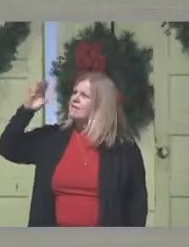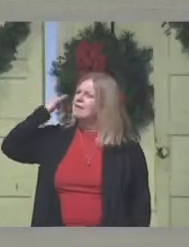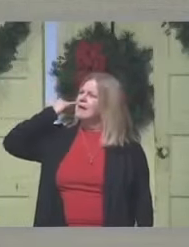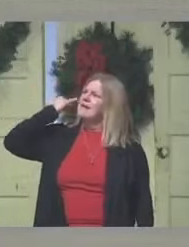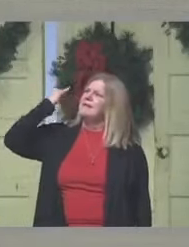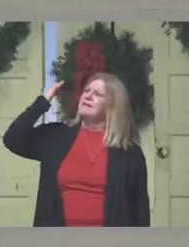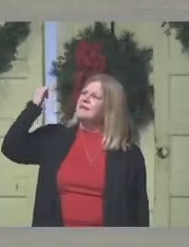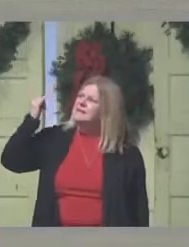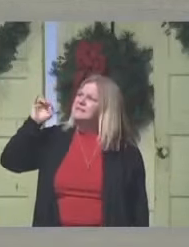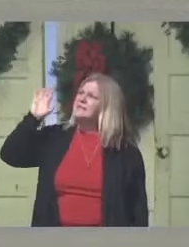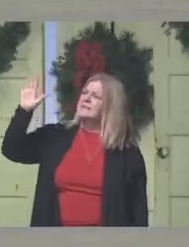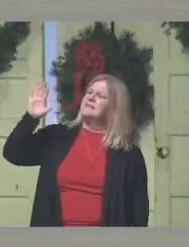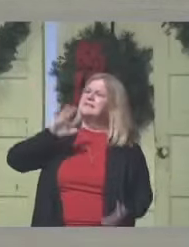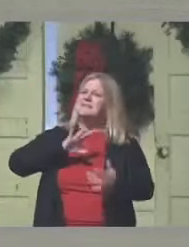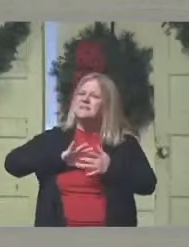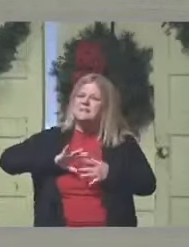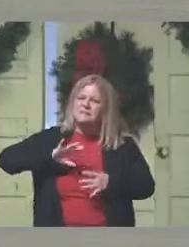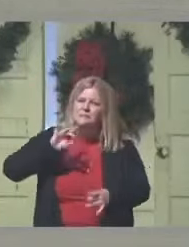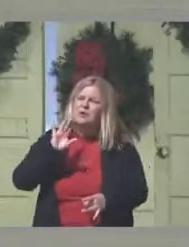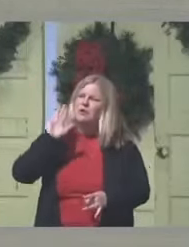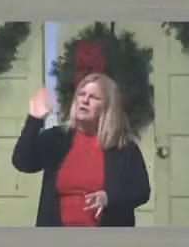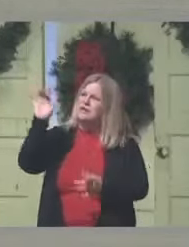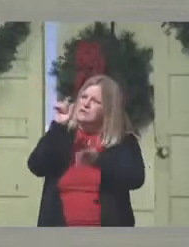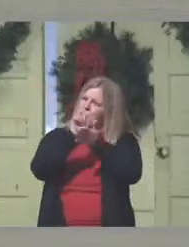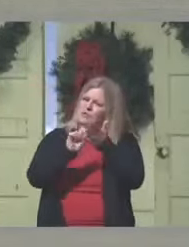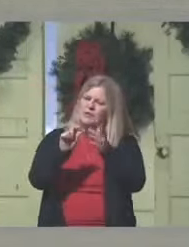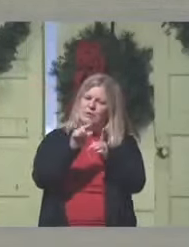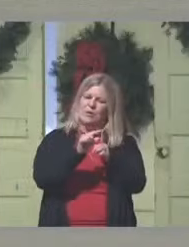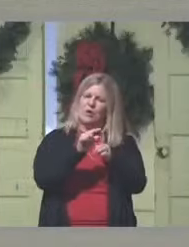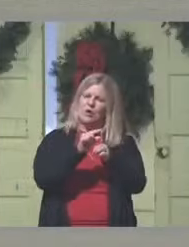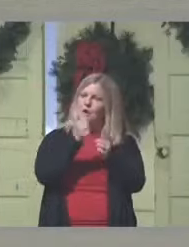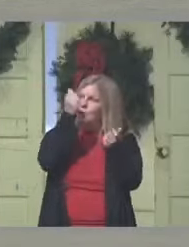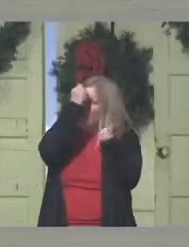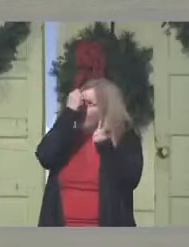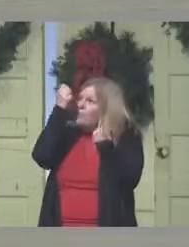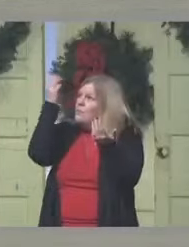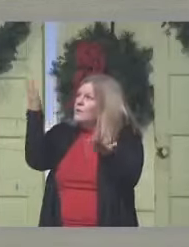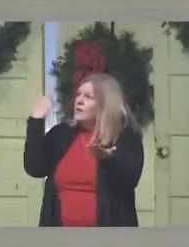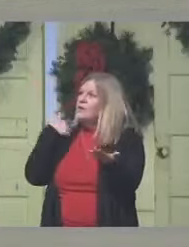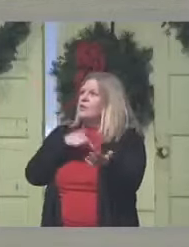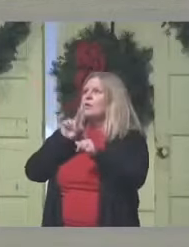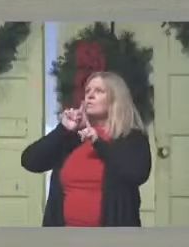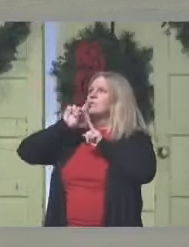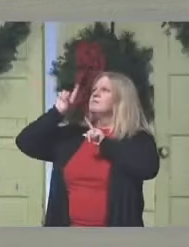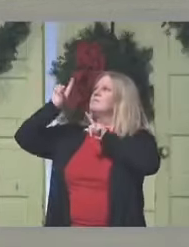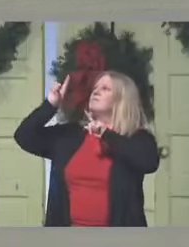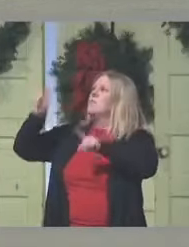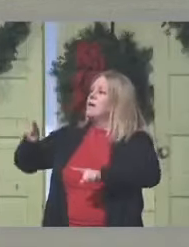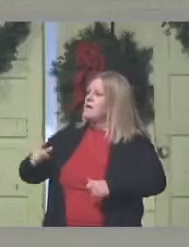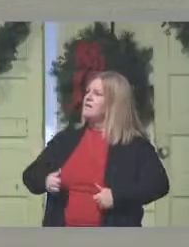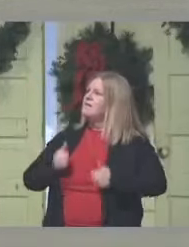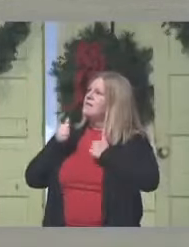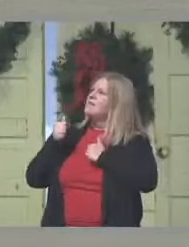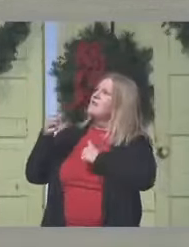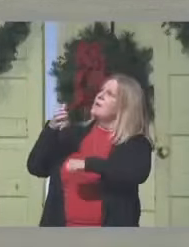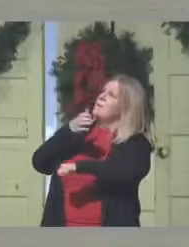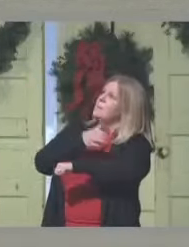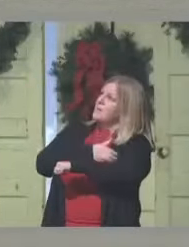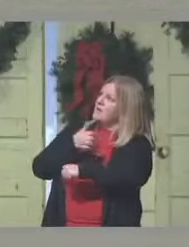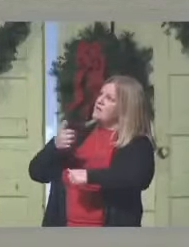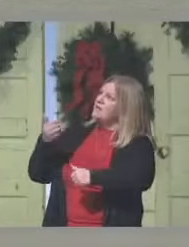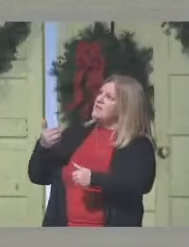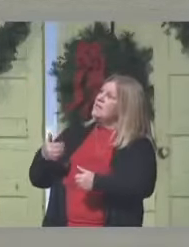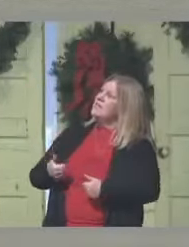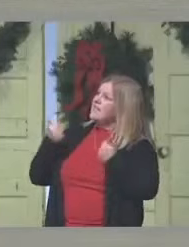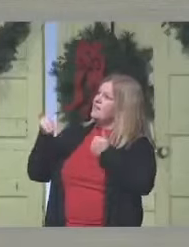ideas, through his Spirit and his written word. In obedience, we respond to him to live Christ-empowered lives